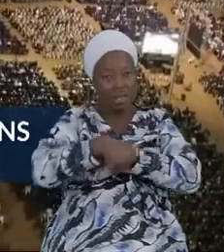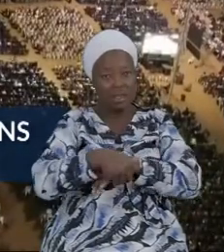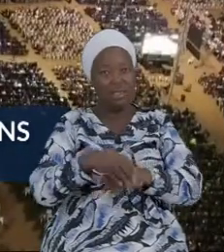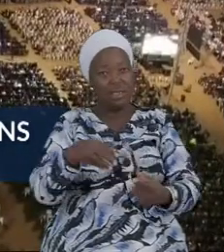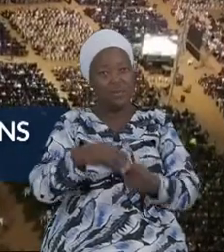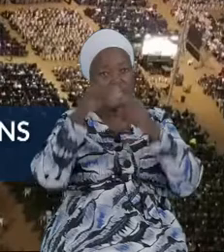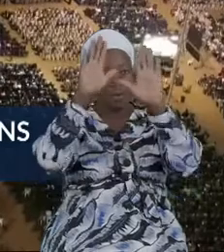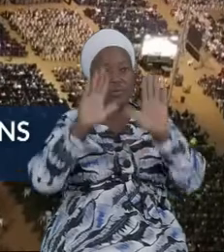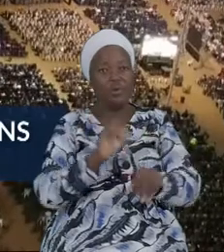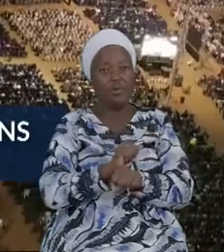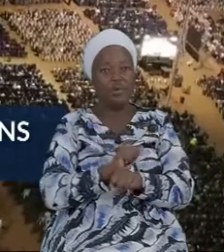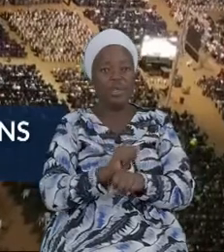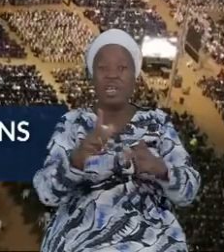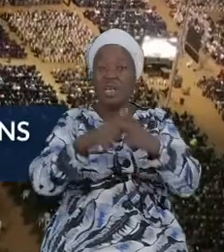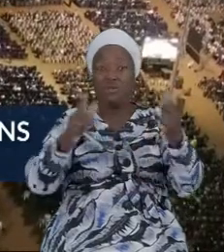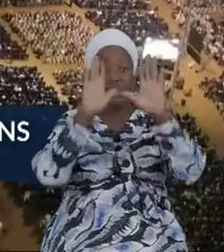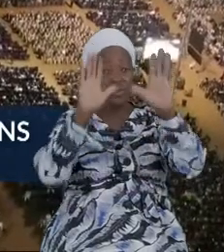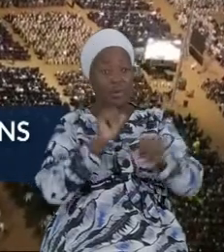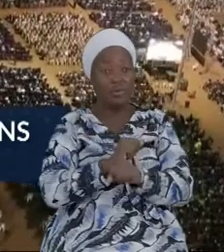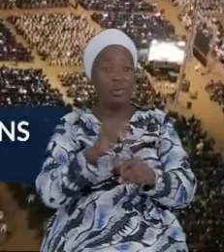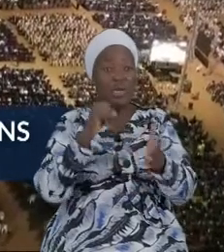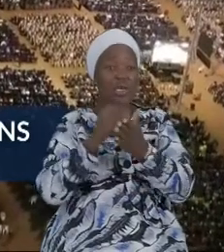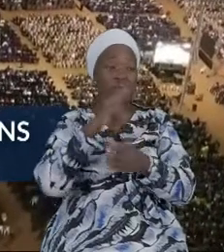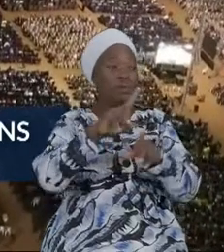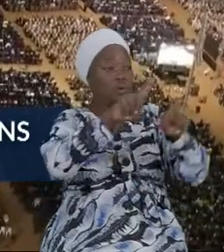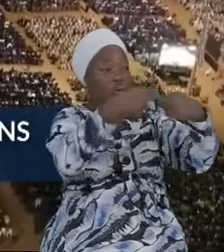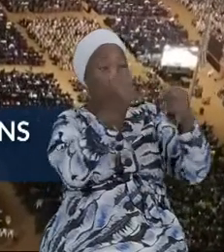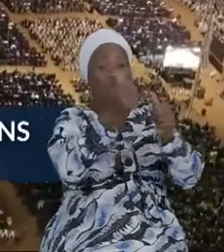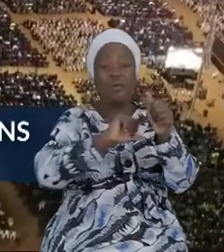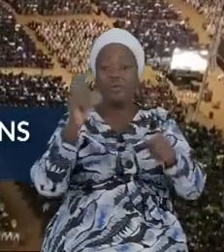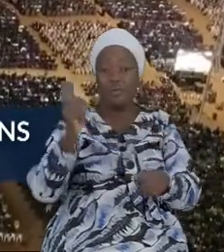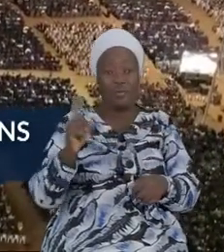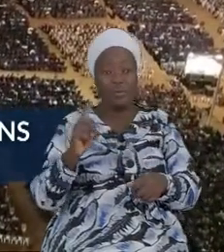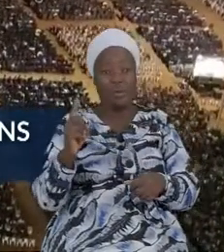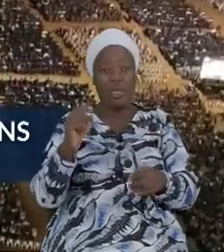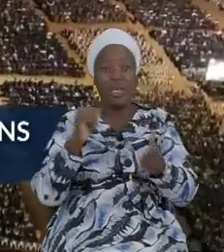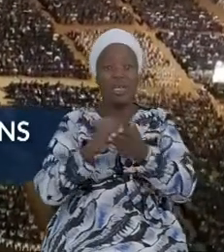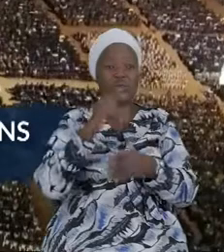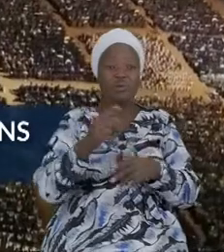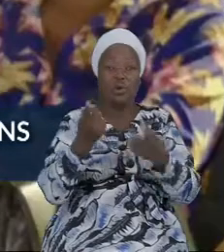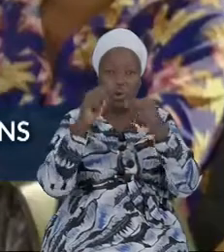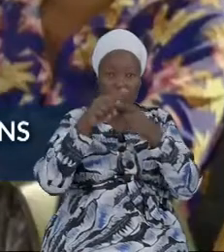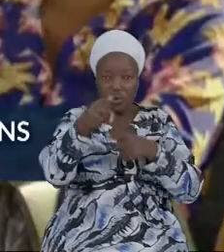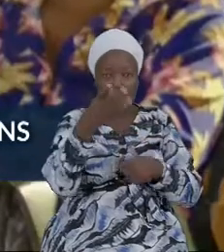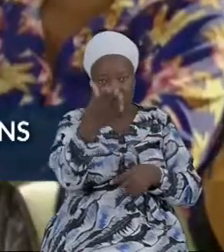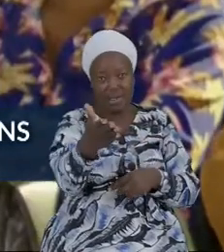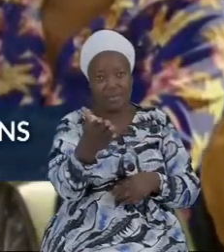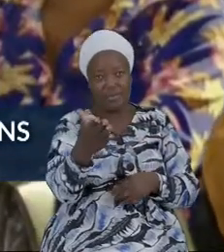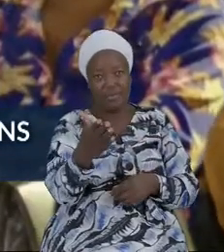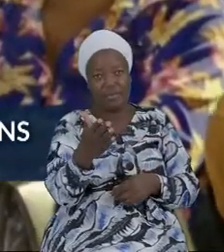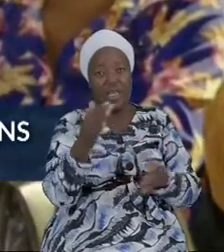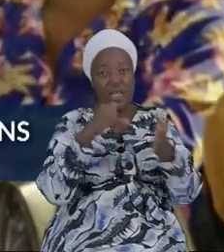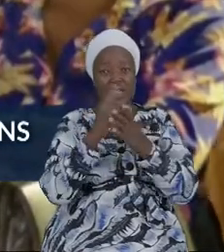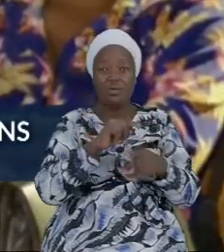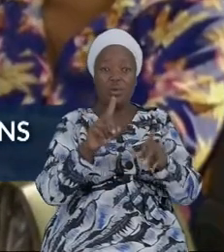Spectacular miracle. It will spread everywhere. It will spread to you there. It